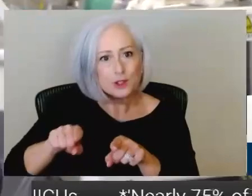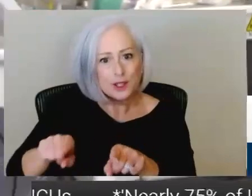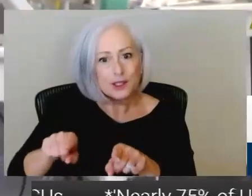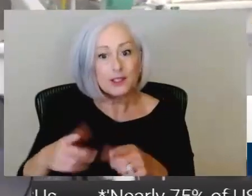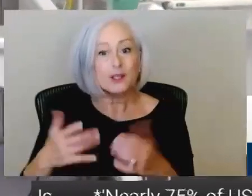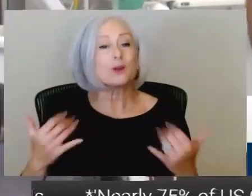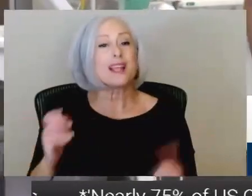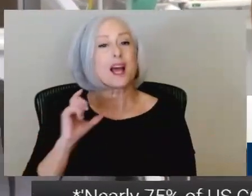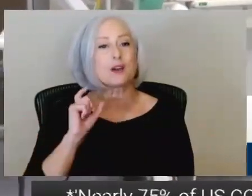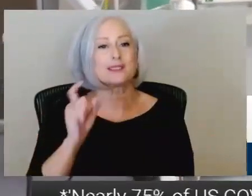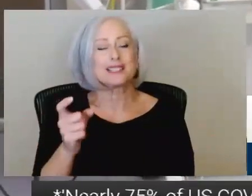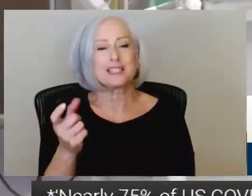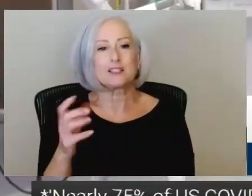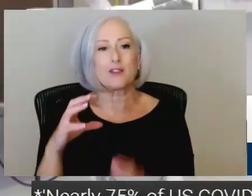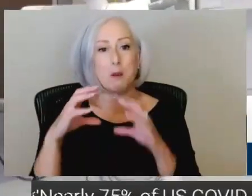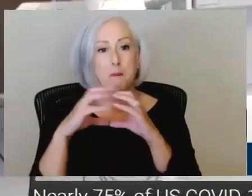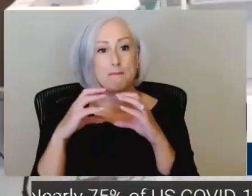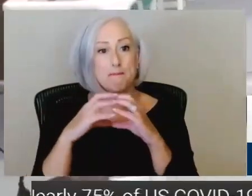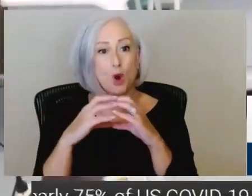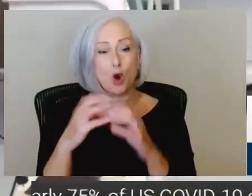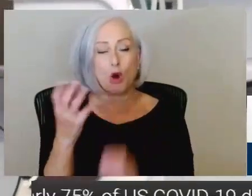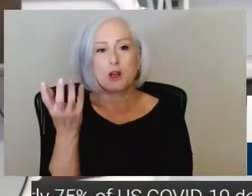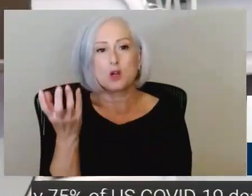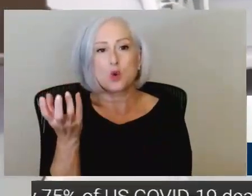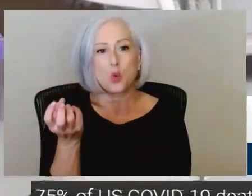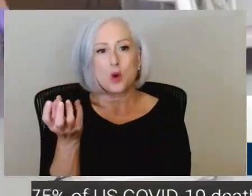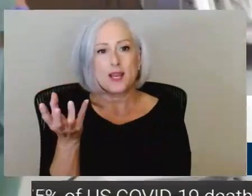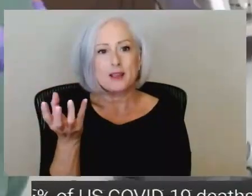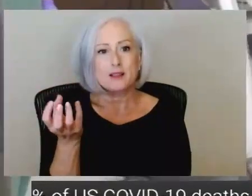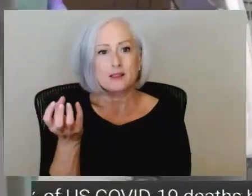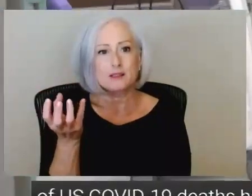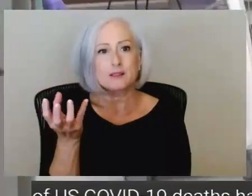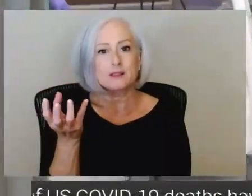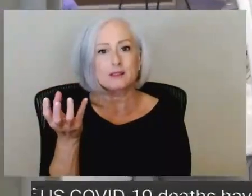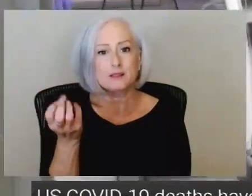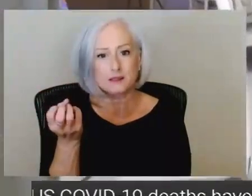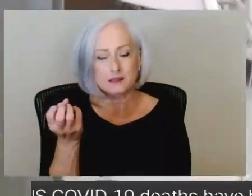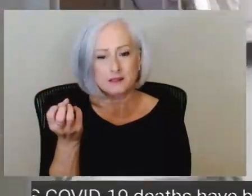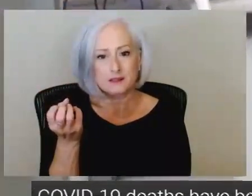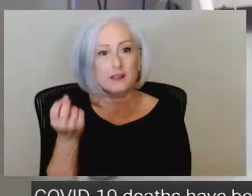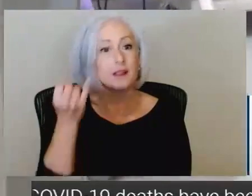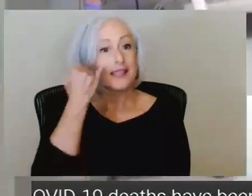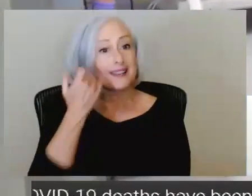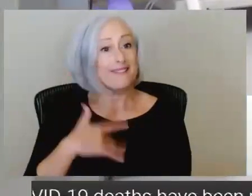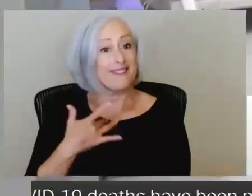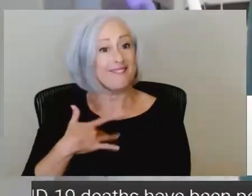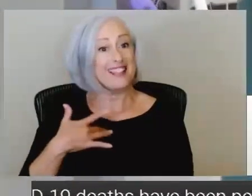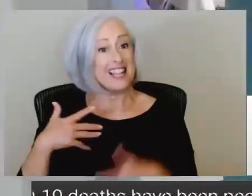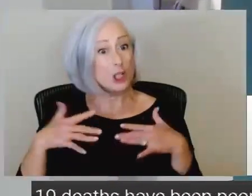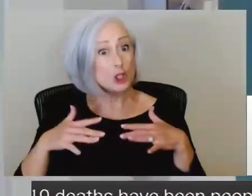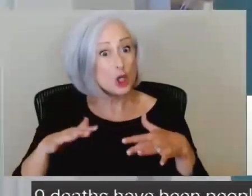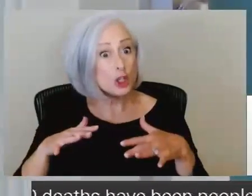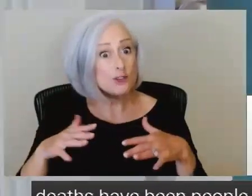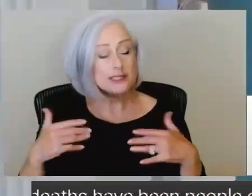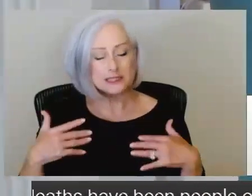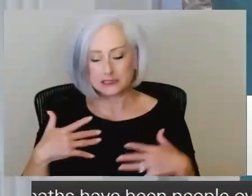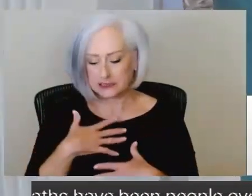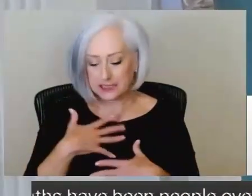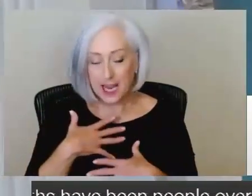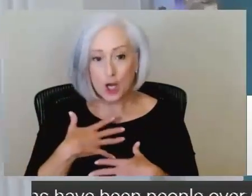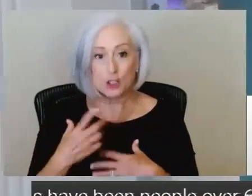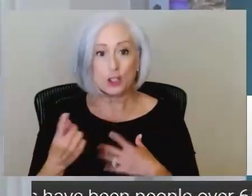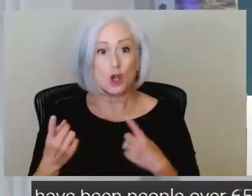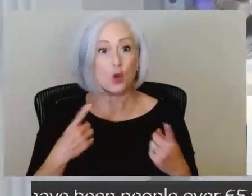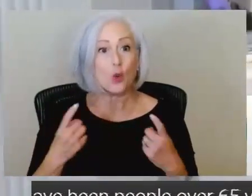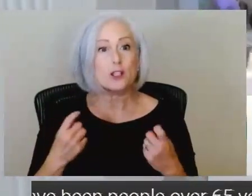now. And that's what she has in case she gets nervous. She gets scared. She has a question. She just squeezes